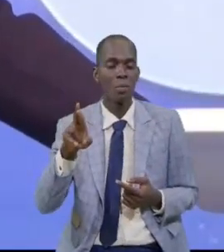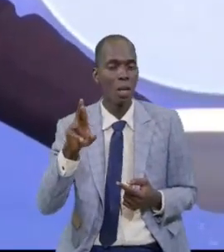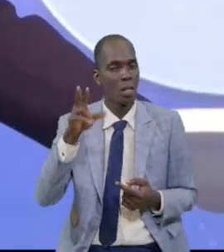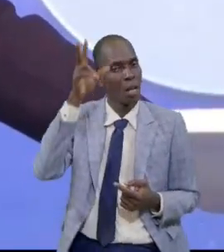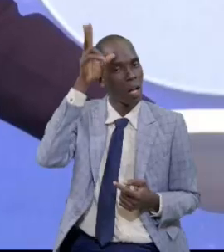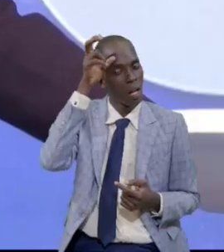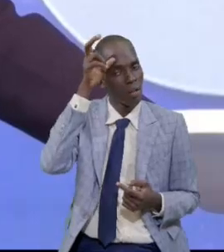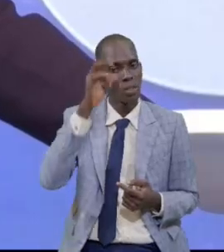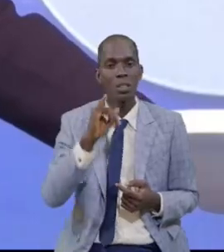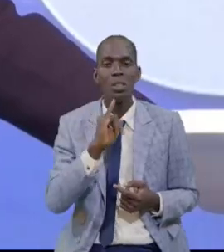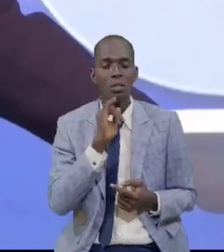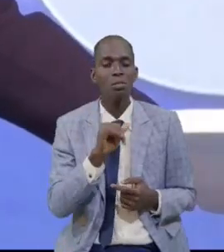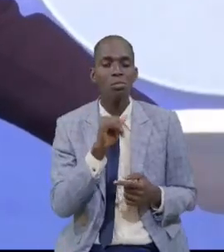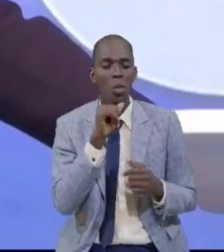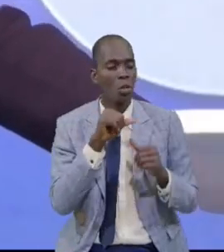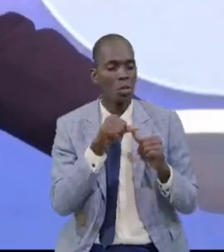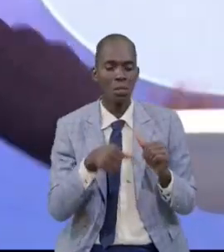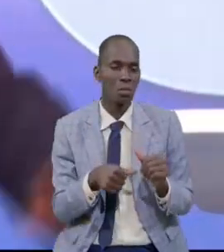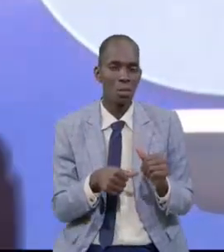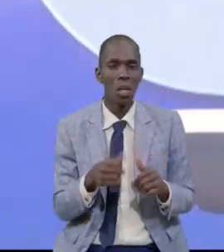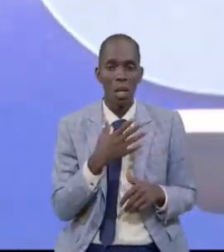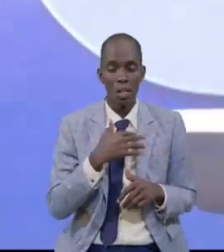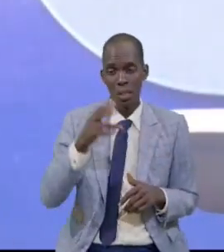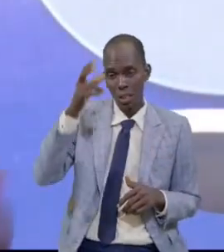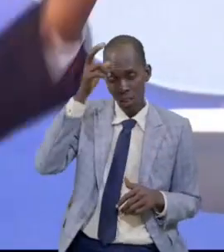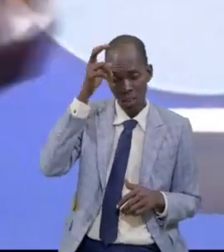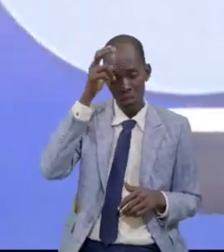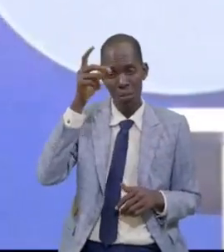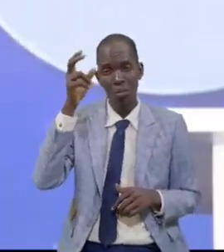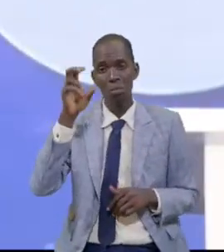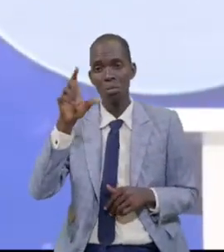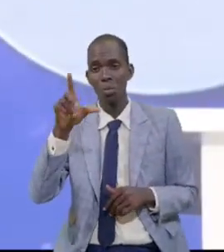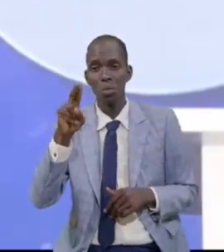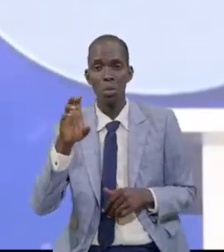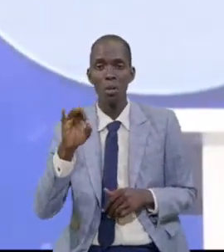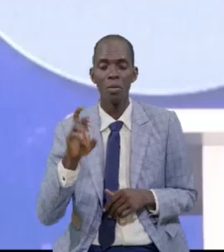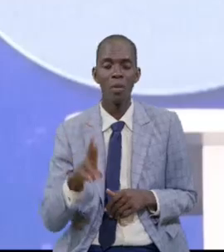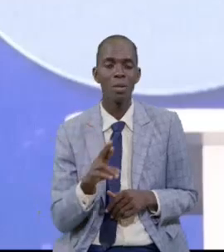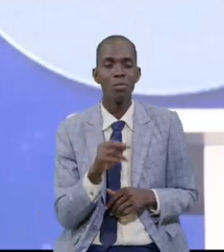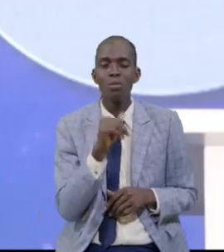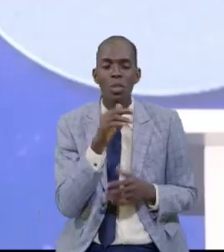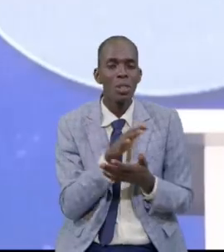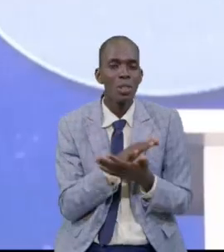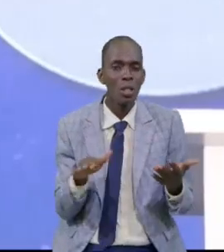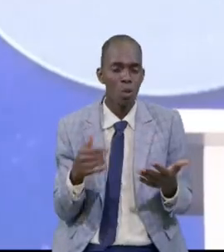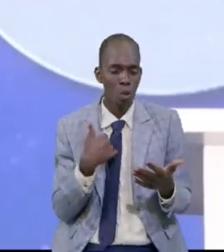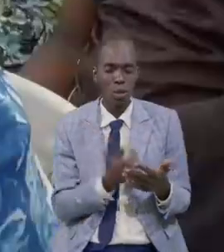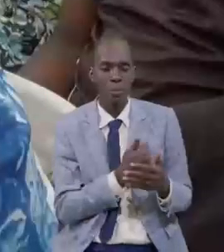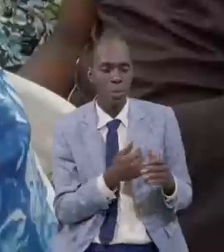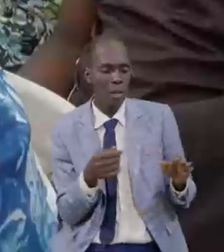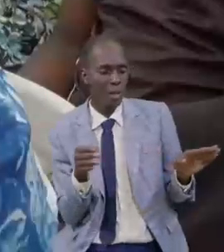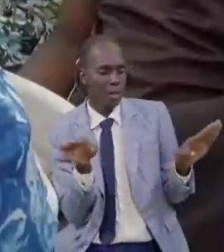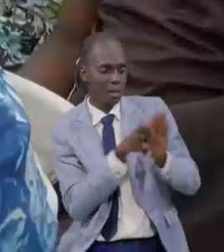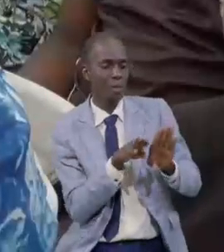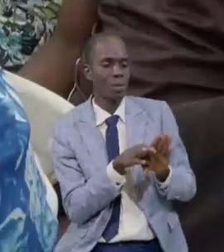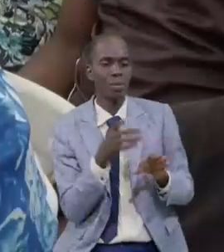And that devil, Lucifer, Satan, unclean, will block the door. Will lock